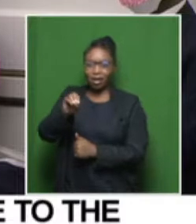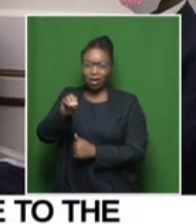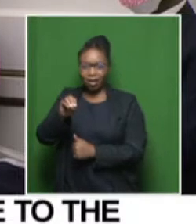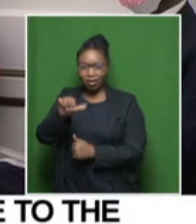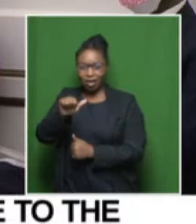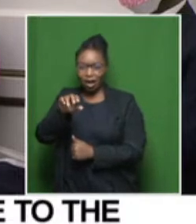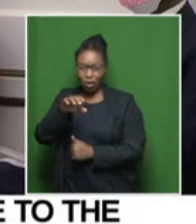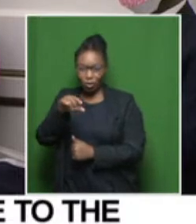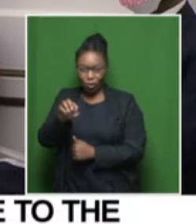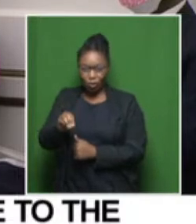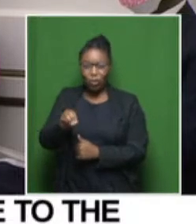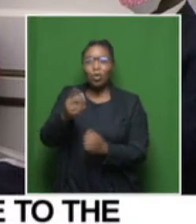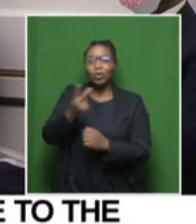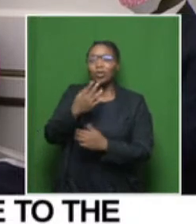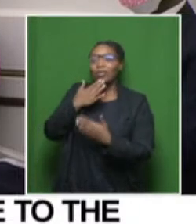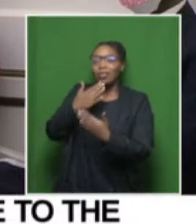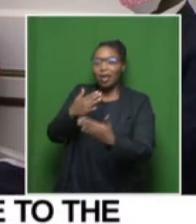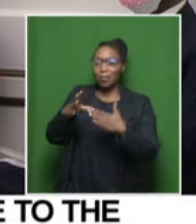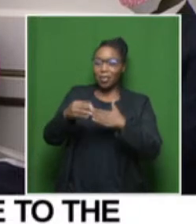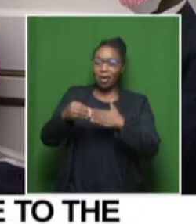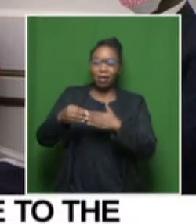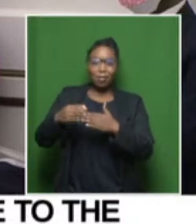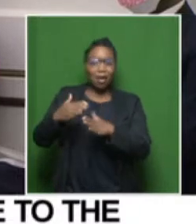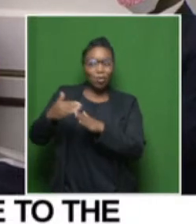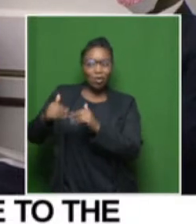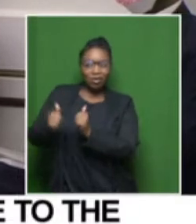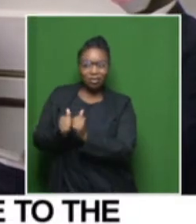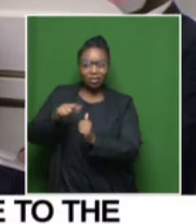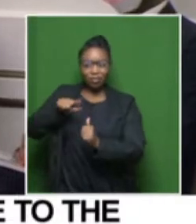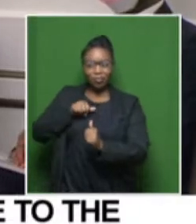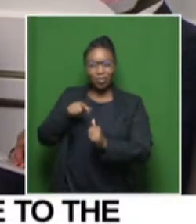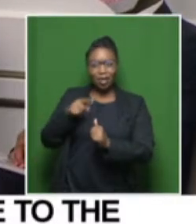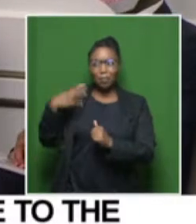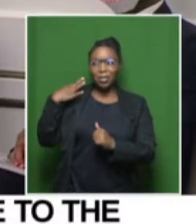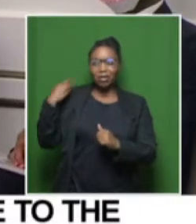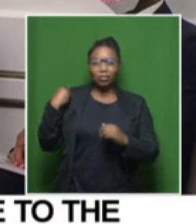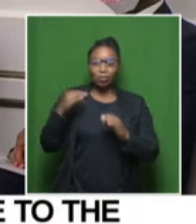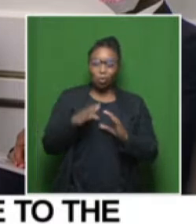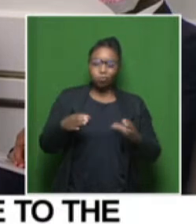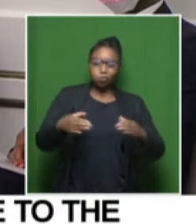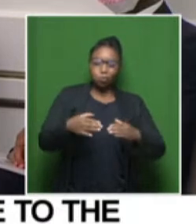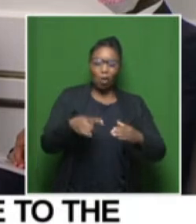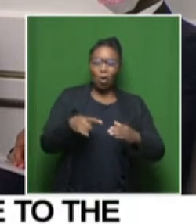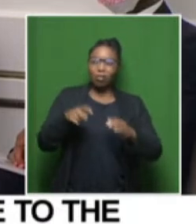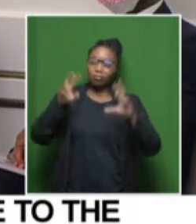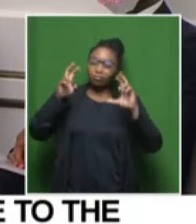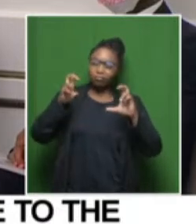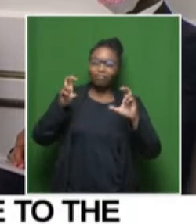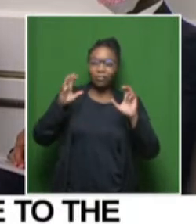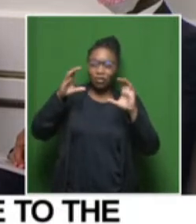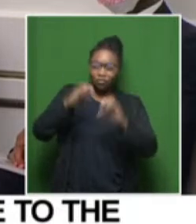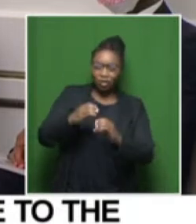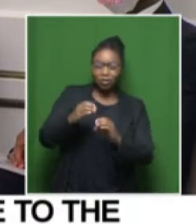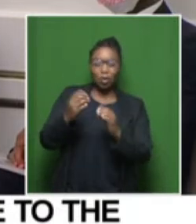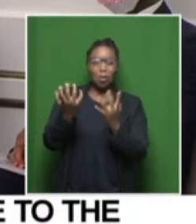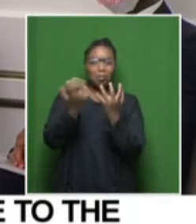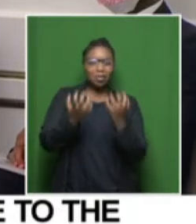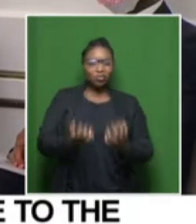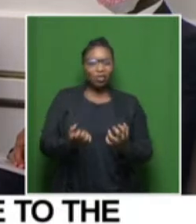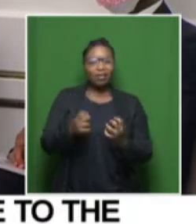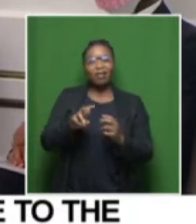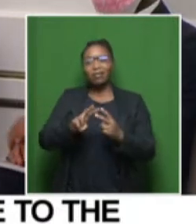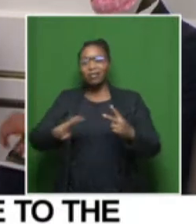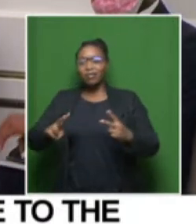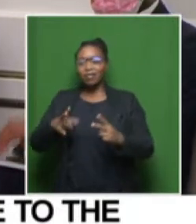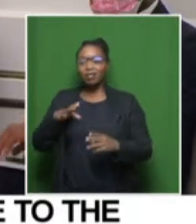also thank my colleagues in the Ministers' Committee on Budget and the Budget Council and the MSs for Finance